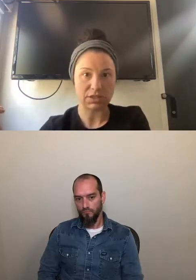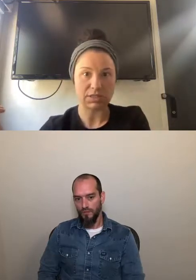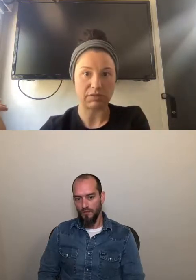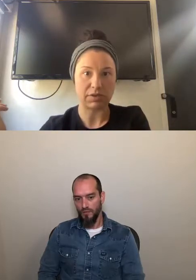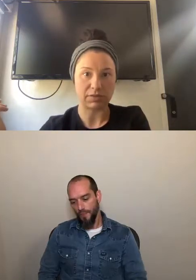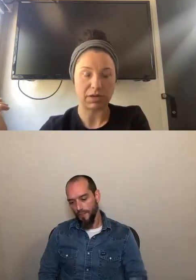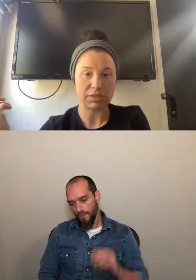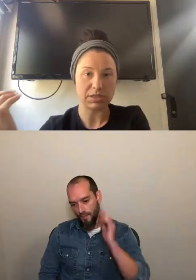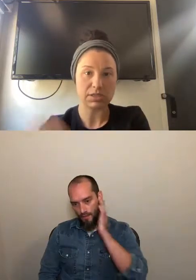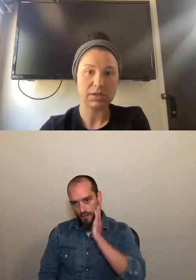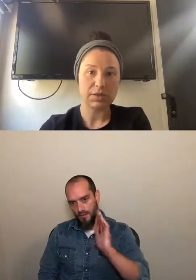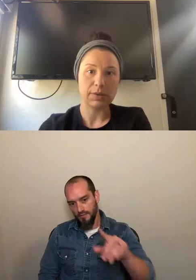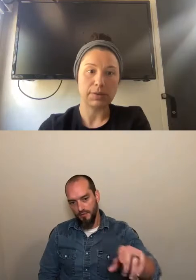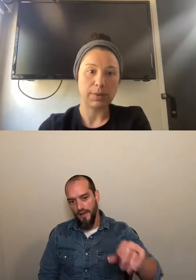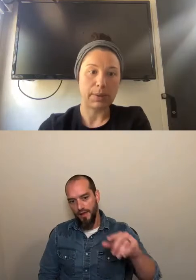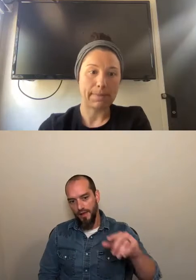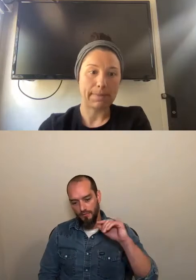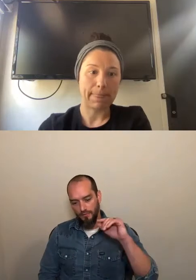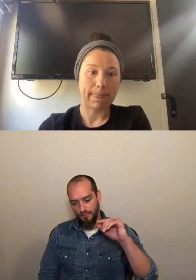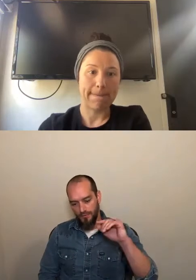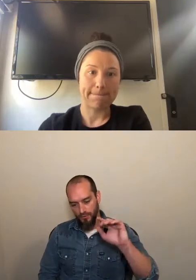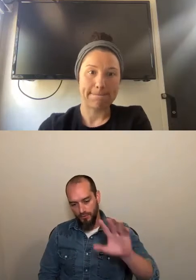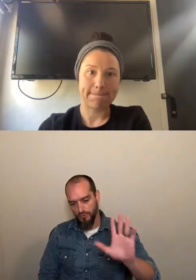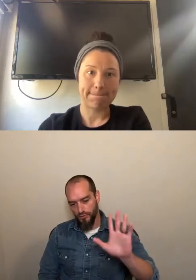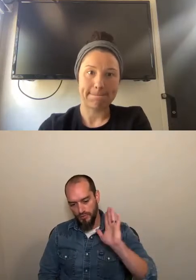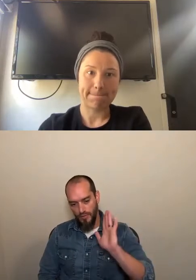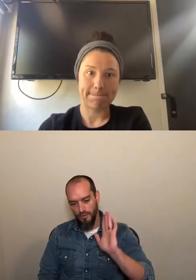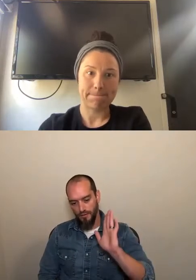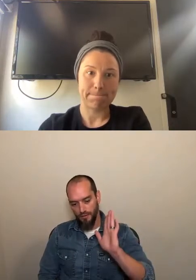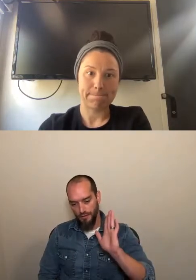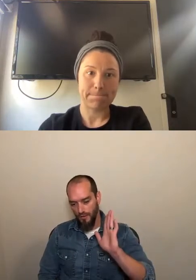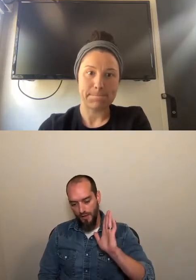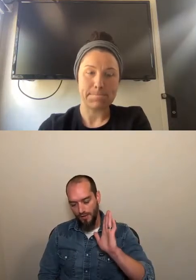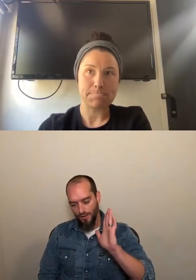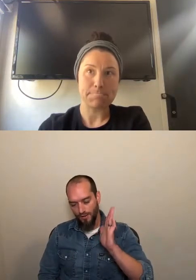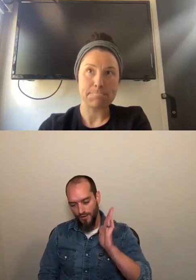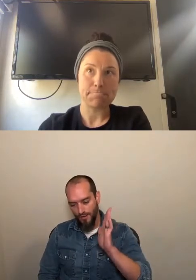into these unfit environments? It's the latter. It's what you just said.